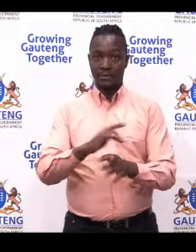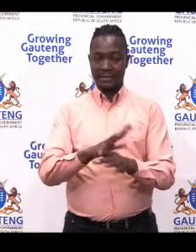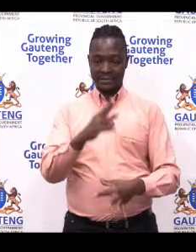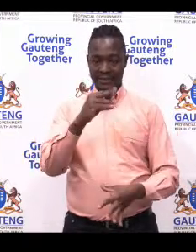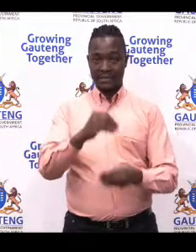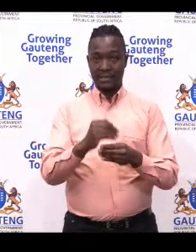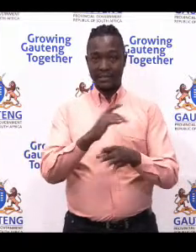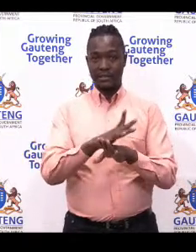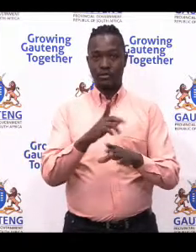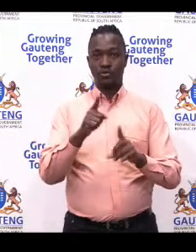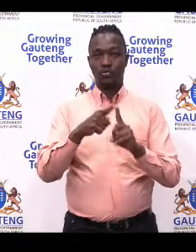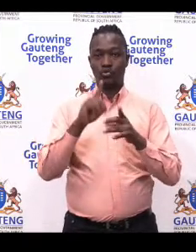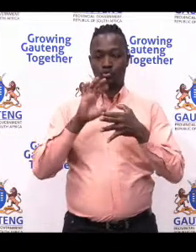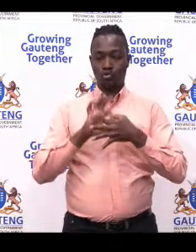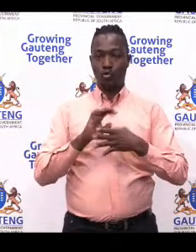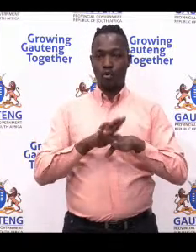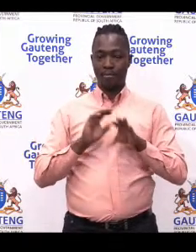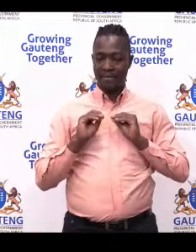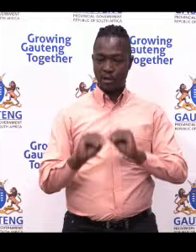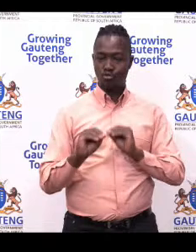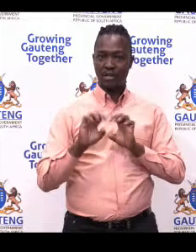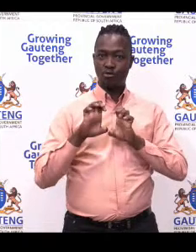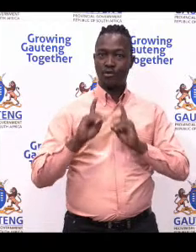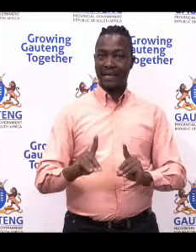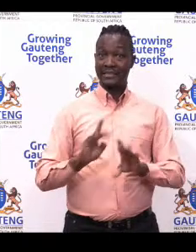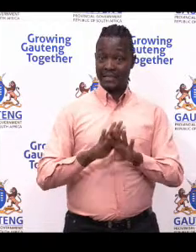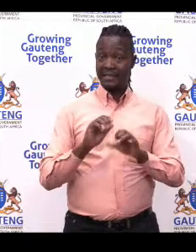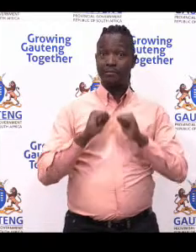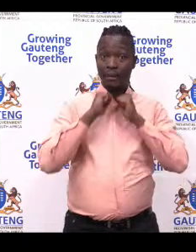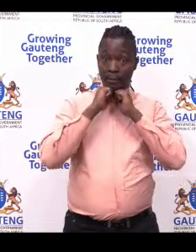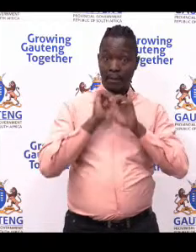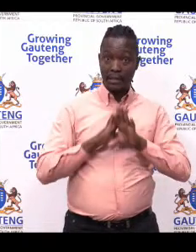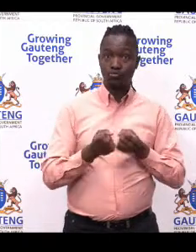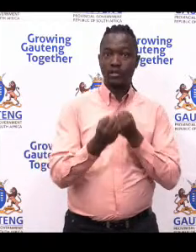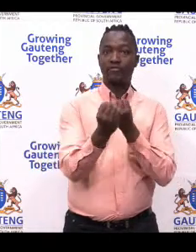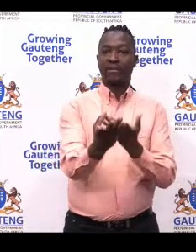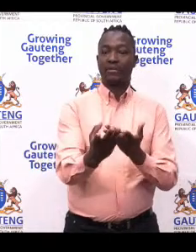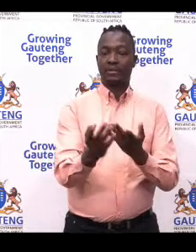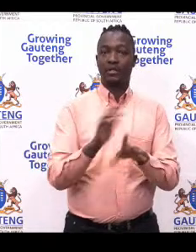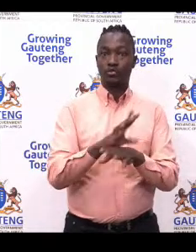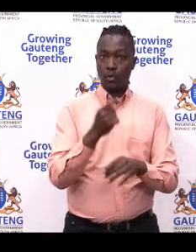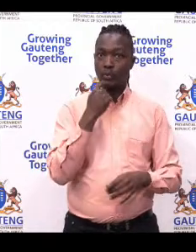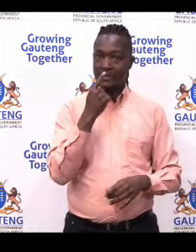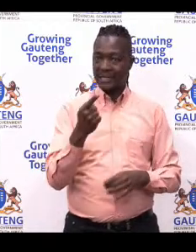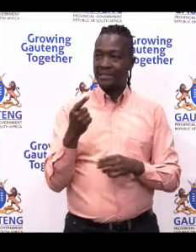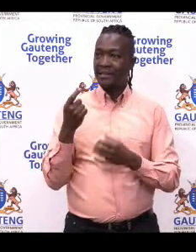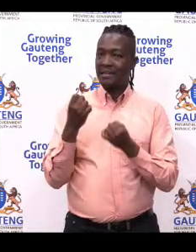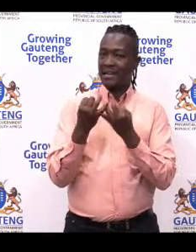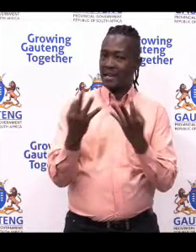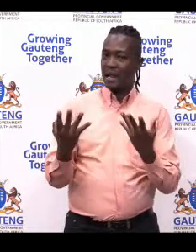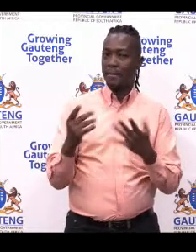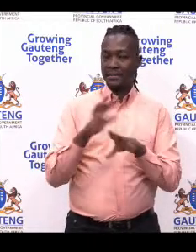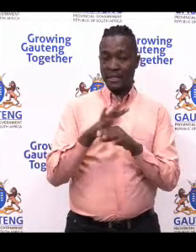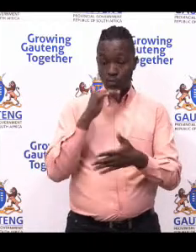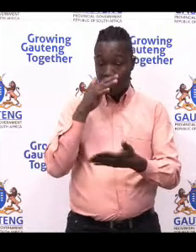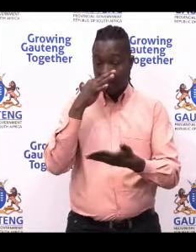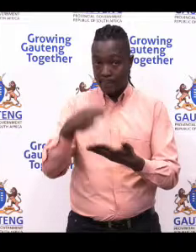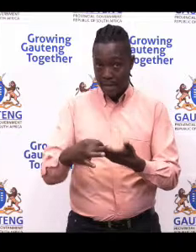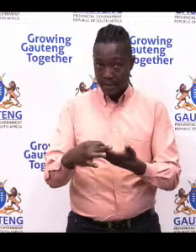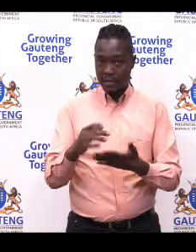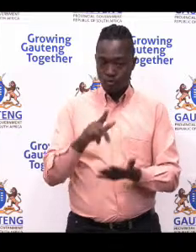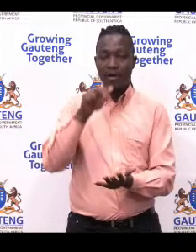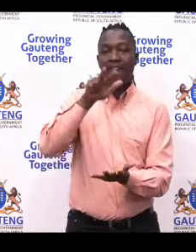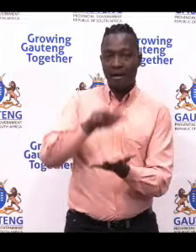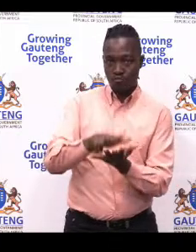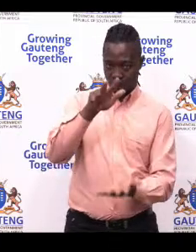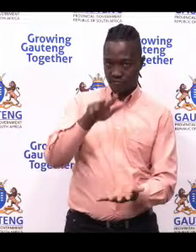to home education applications that parents would have given, and we're giving you the numbers that we had applied, that we have